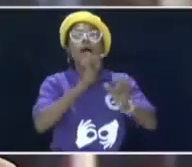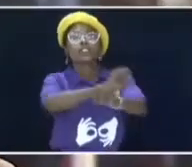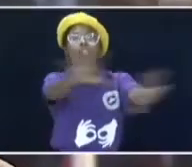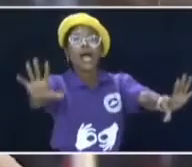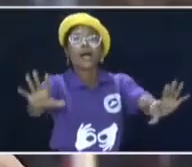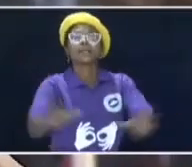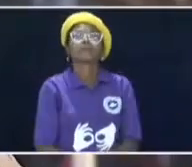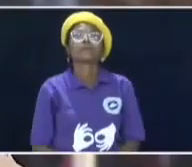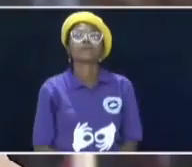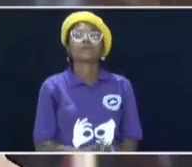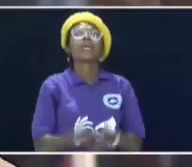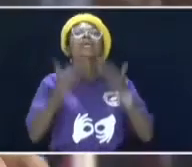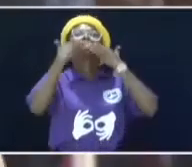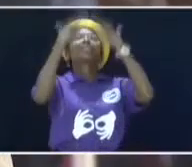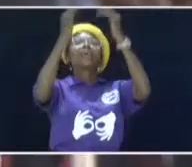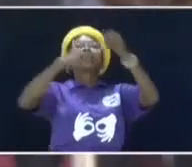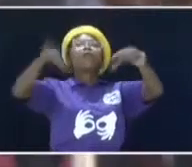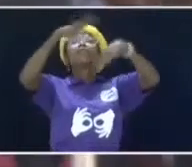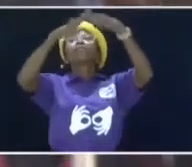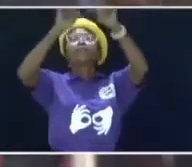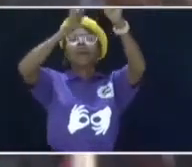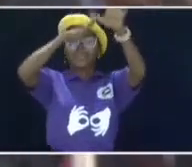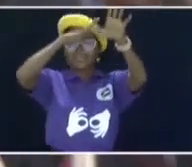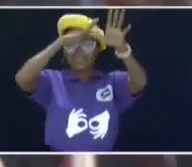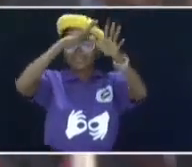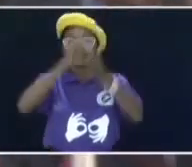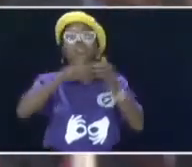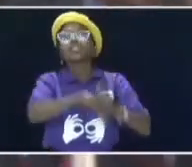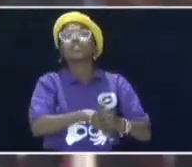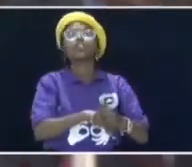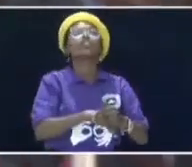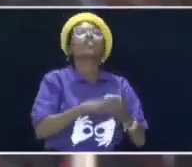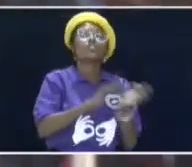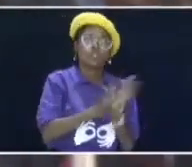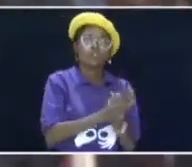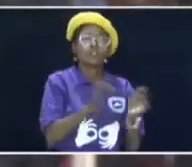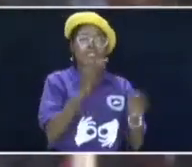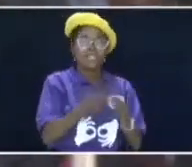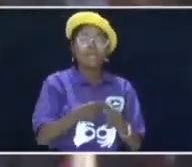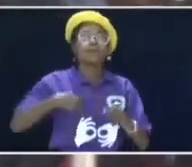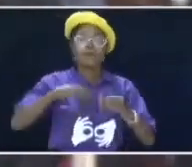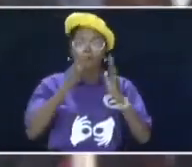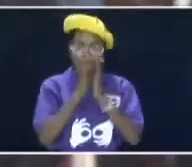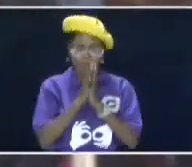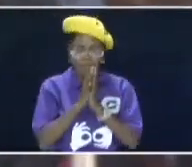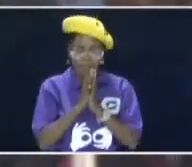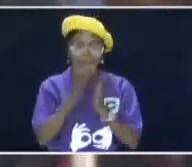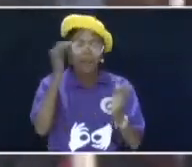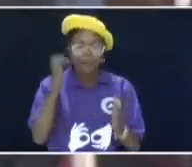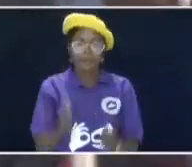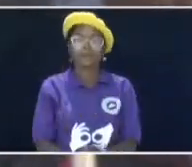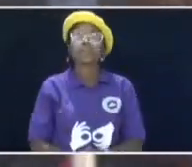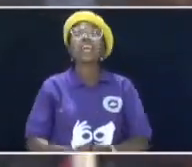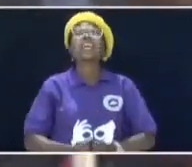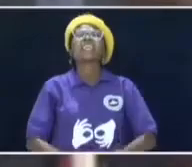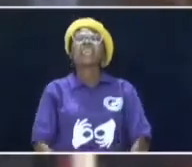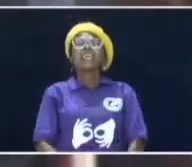shine. Thank you, Heavenly Father. In Jesus' name, we are praying. A fire